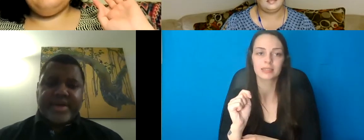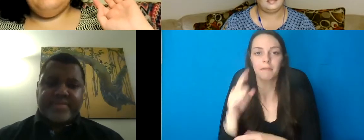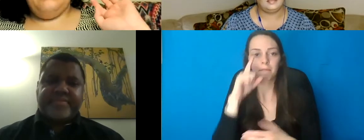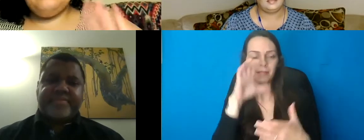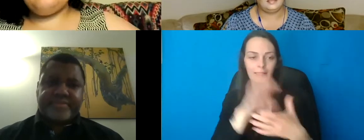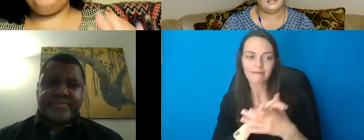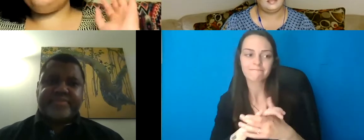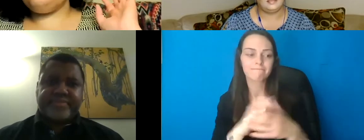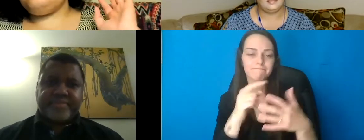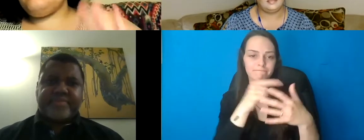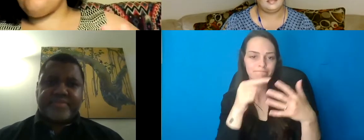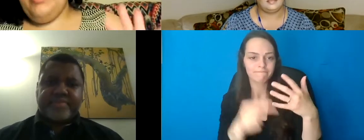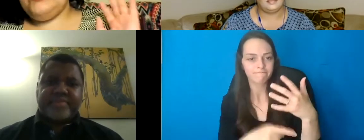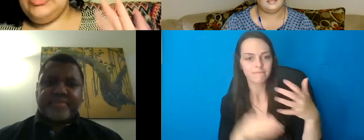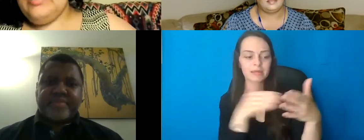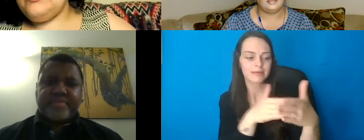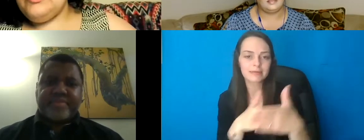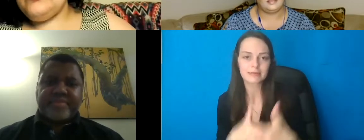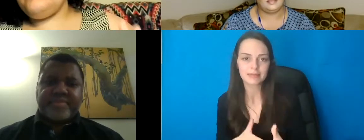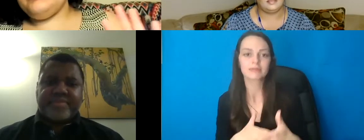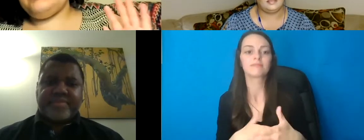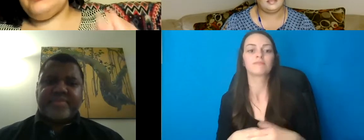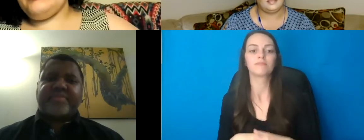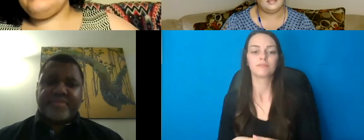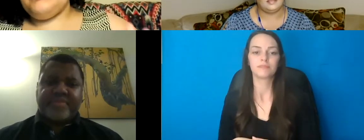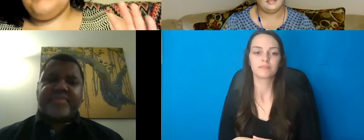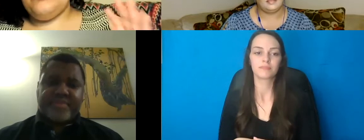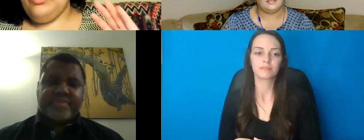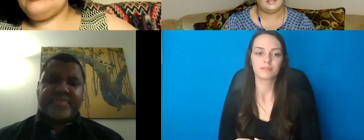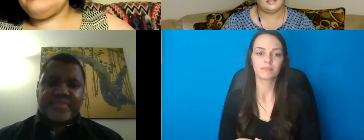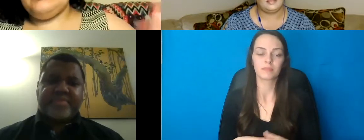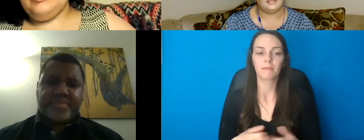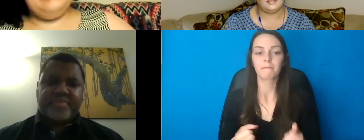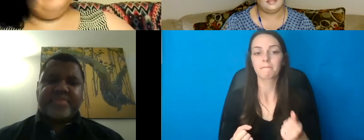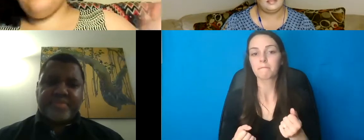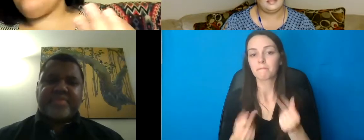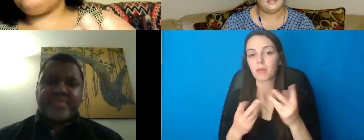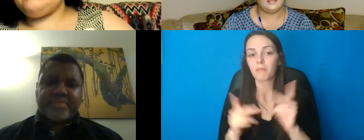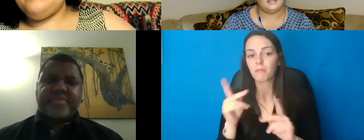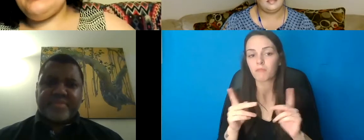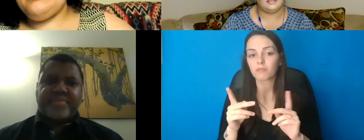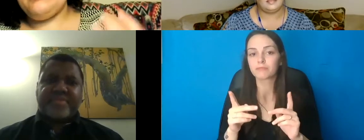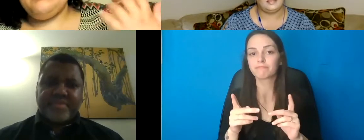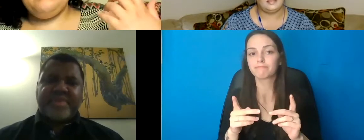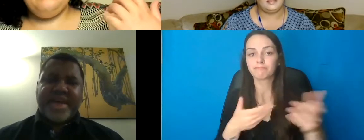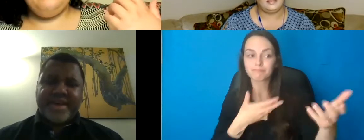And a lot of people never have to challenge those because it's not something they're constantly like interfacing